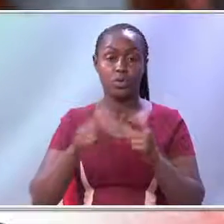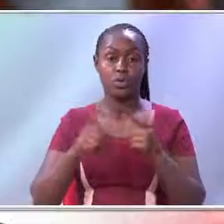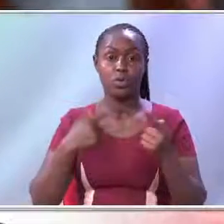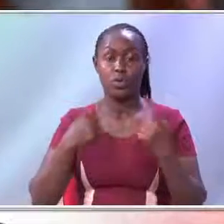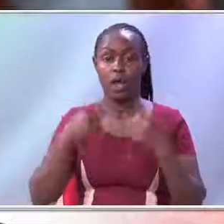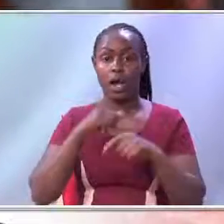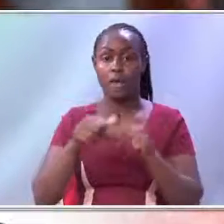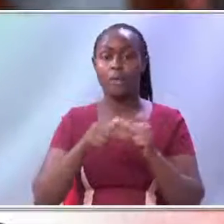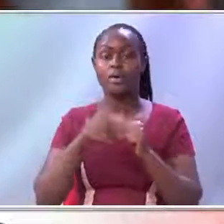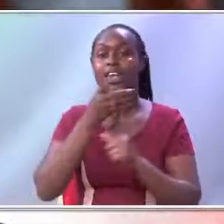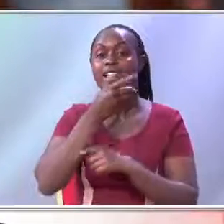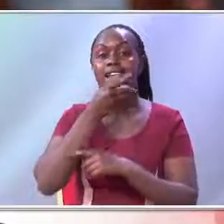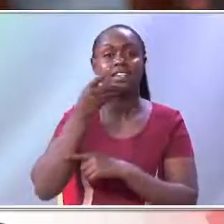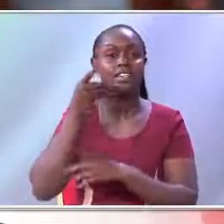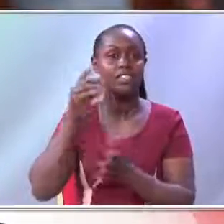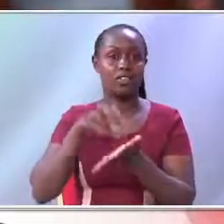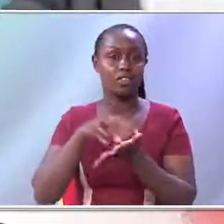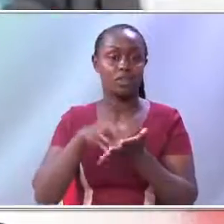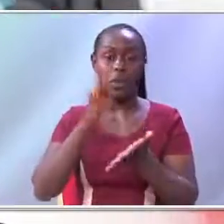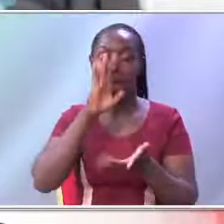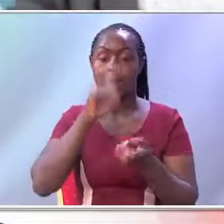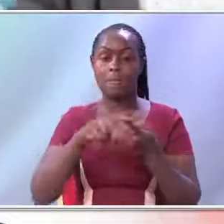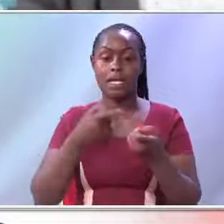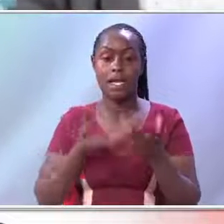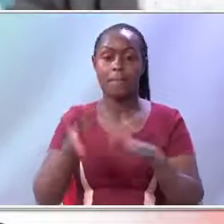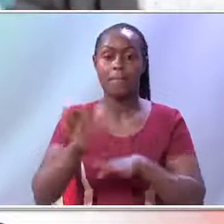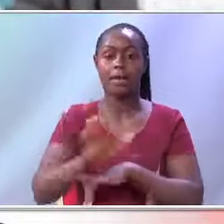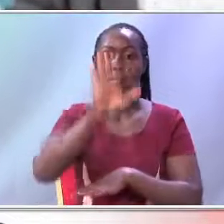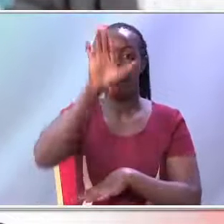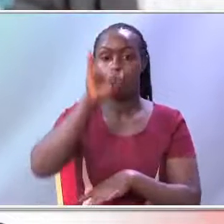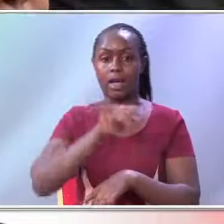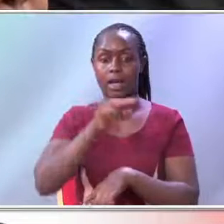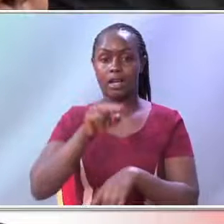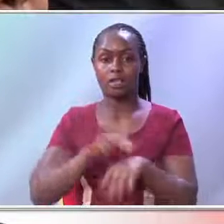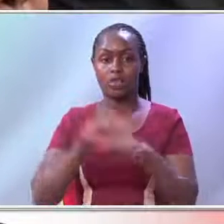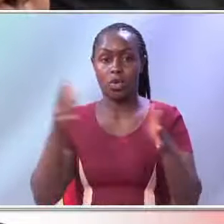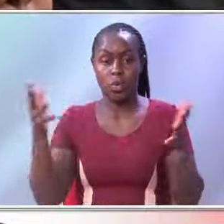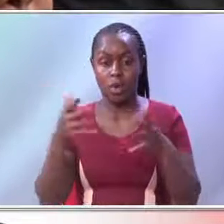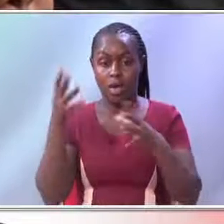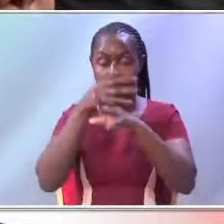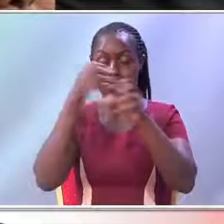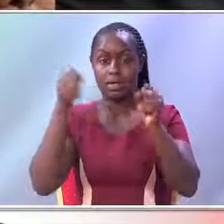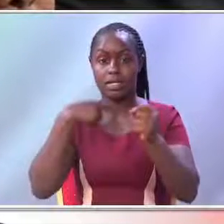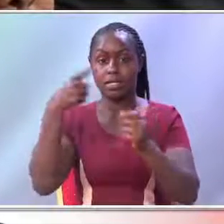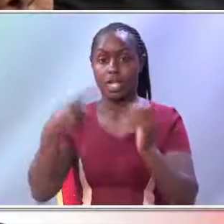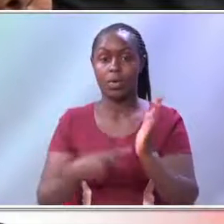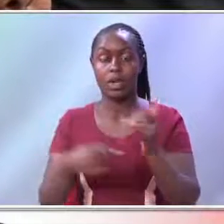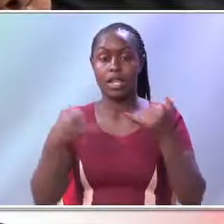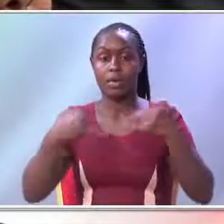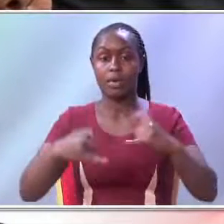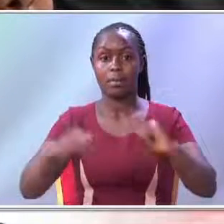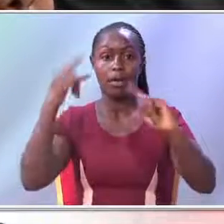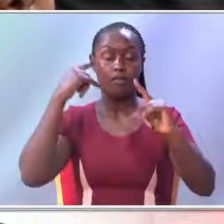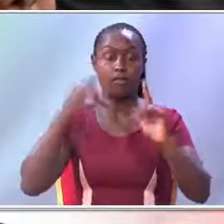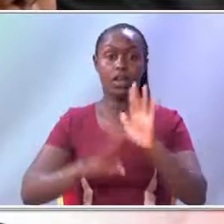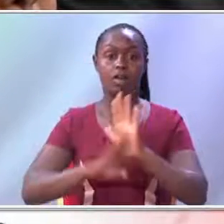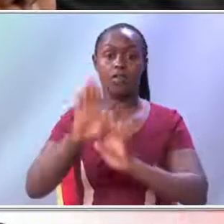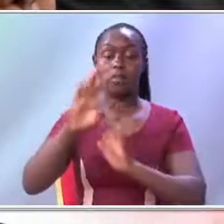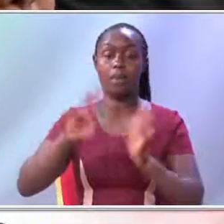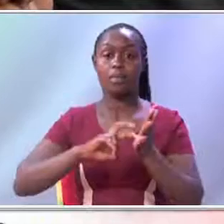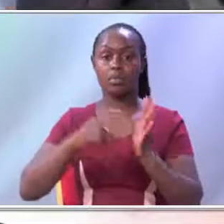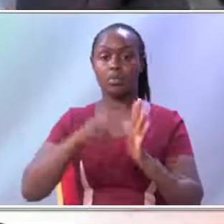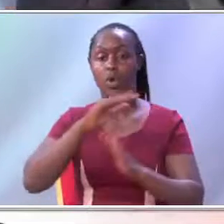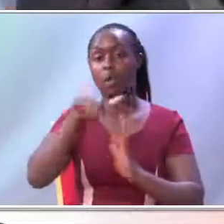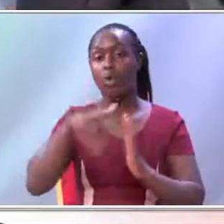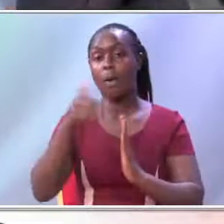drought situation, be embarked by the national government, where the head of state assured the implementation of development projects in all